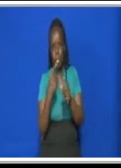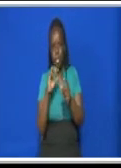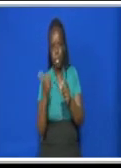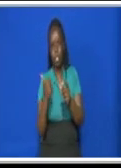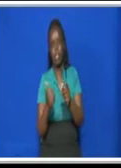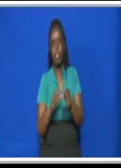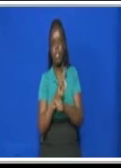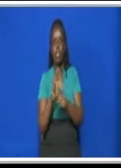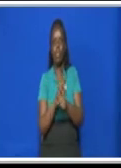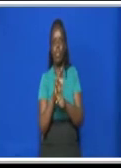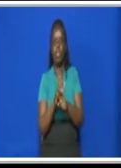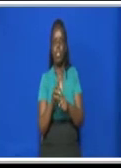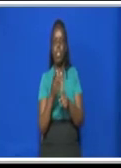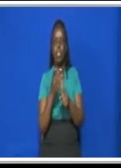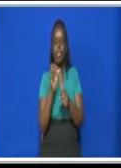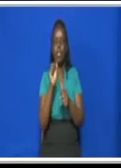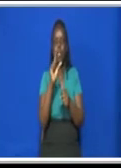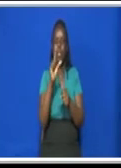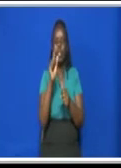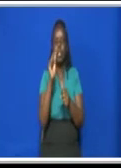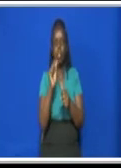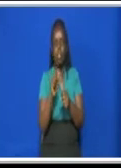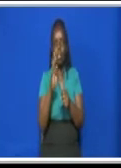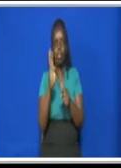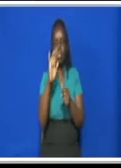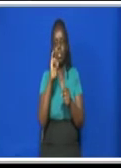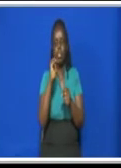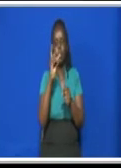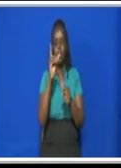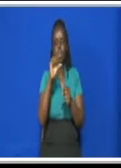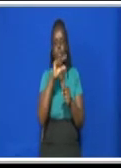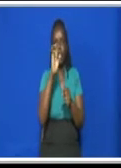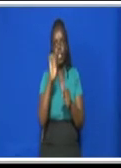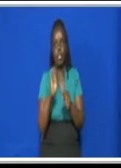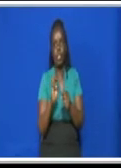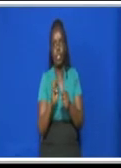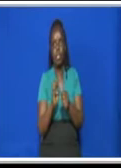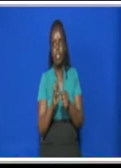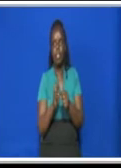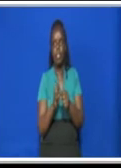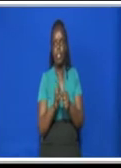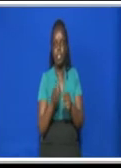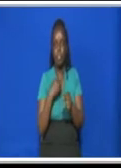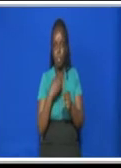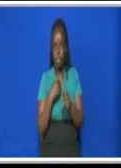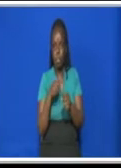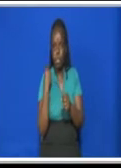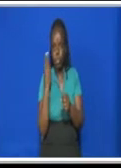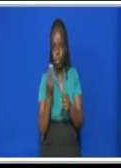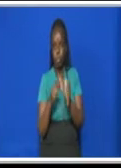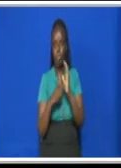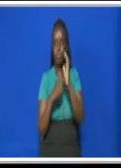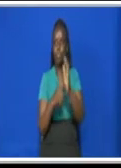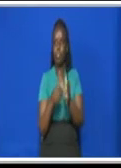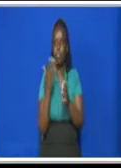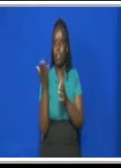a salt bridge. And now we have the solutions of the two halves, of the two metal ions in the half cells.